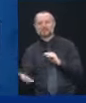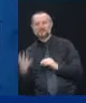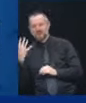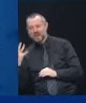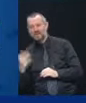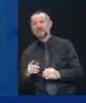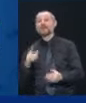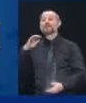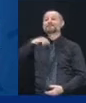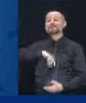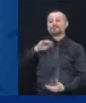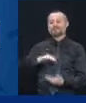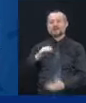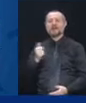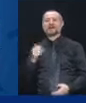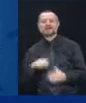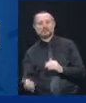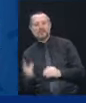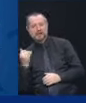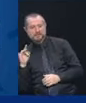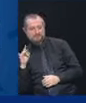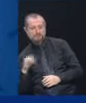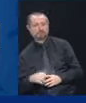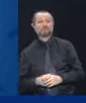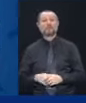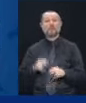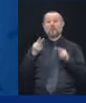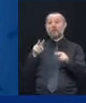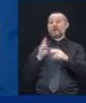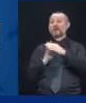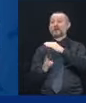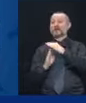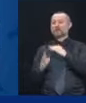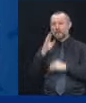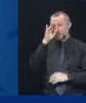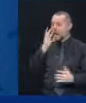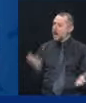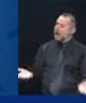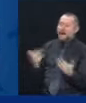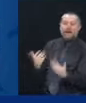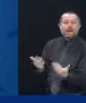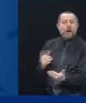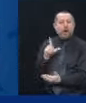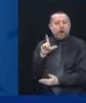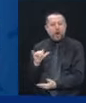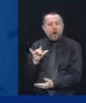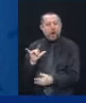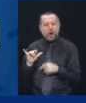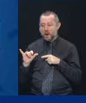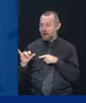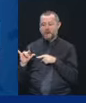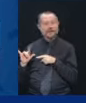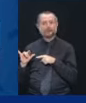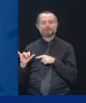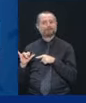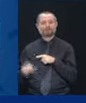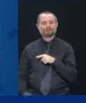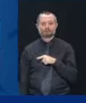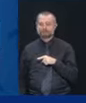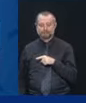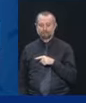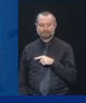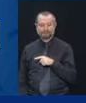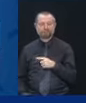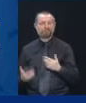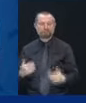down 18. Long Island has the greatest hospitalization